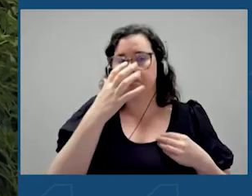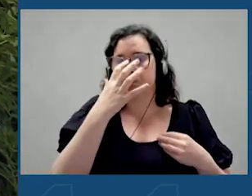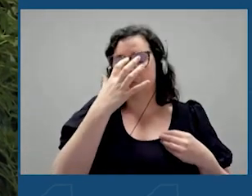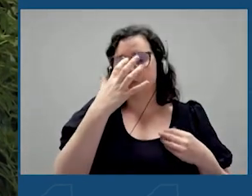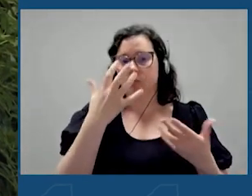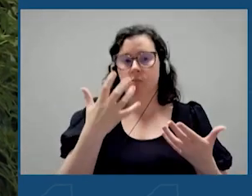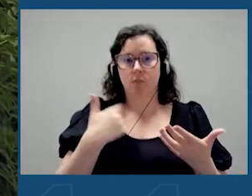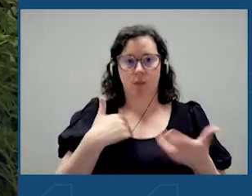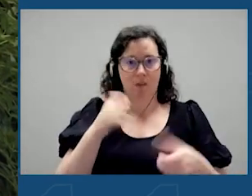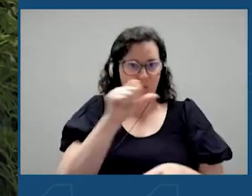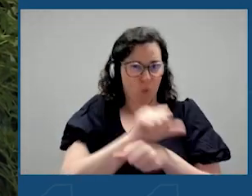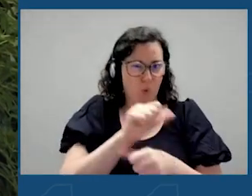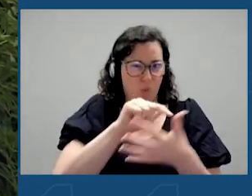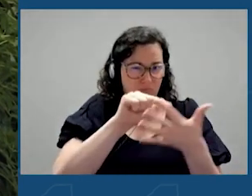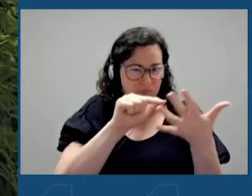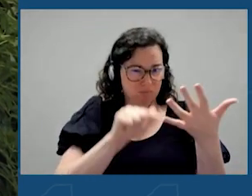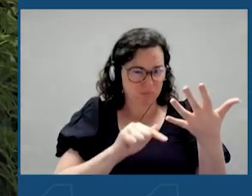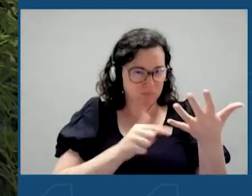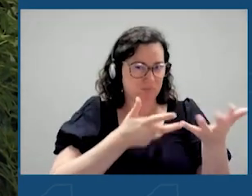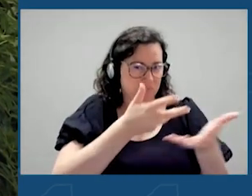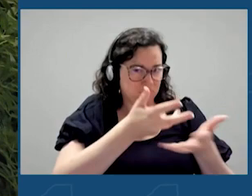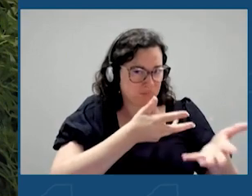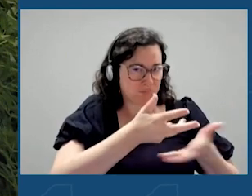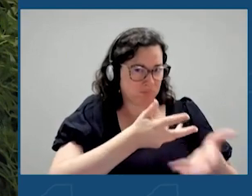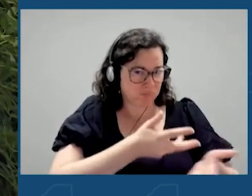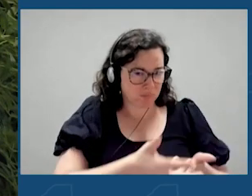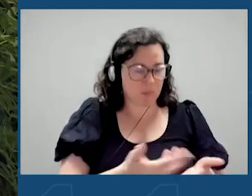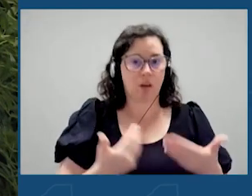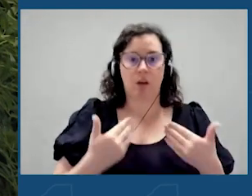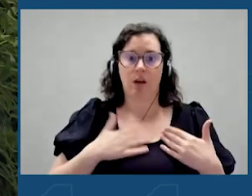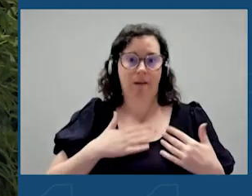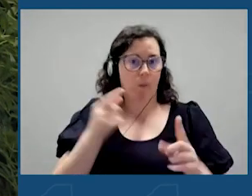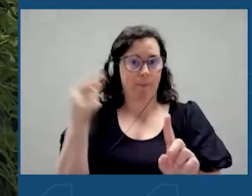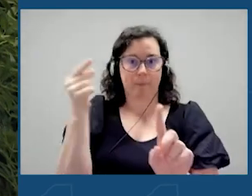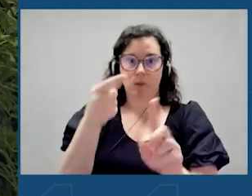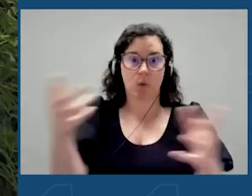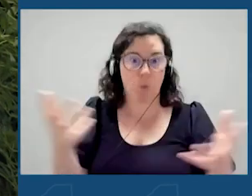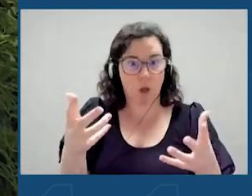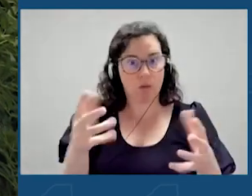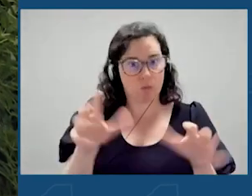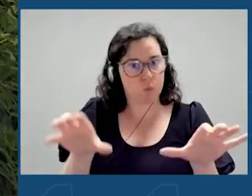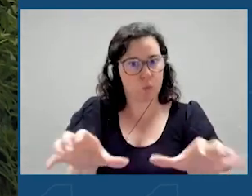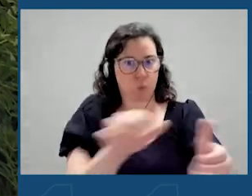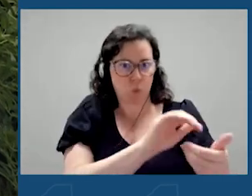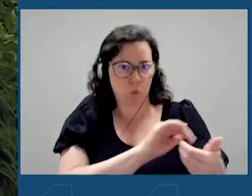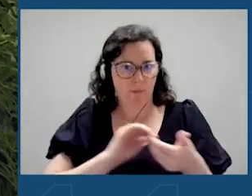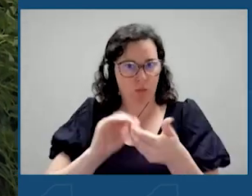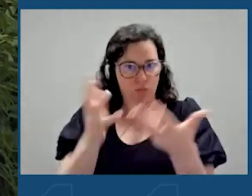have it here. So our message is, let's all just do it together and get this done. So thank you.